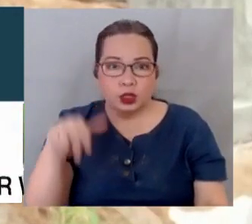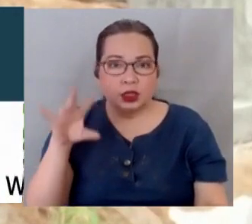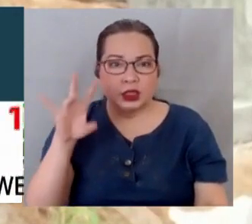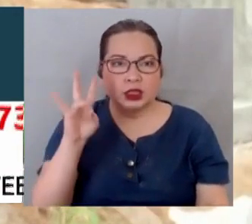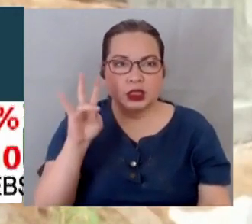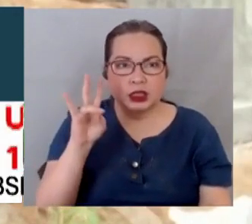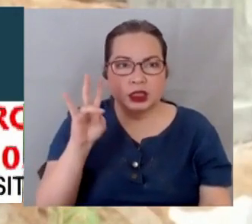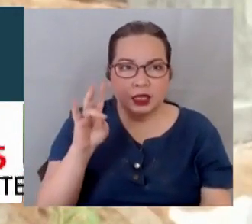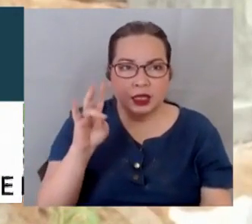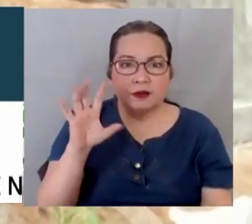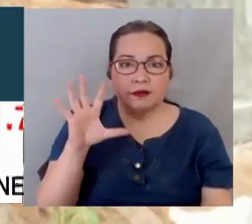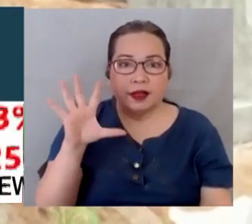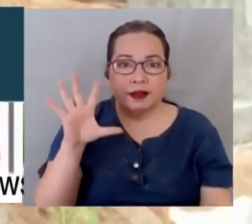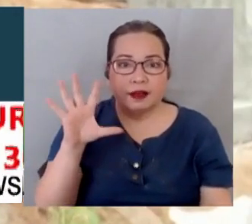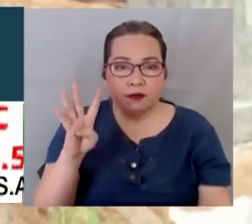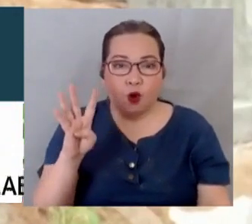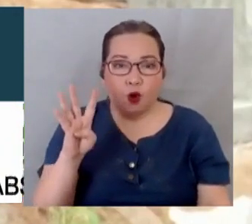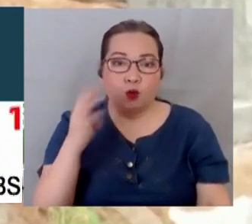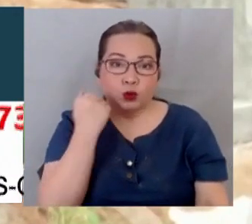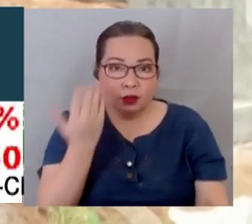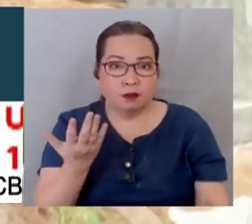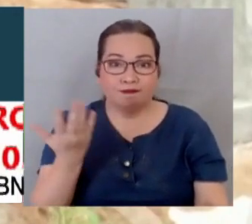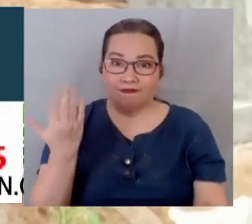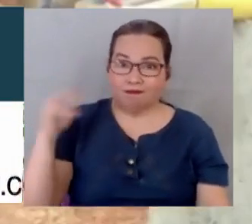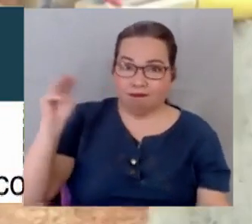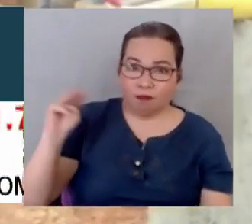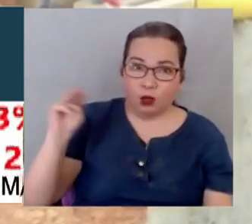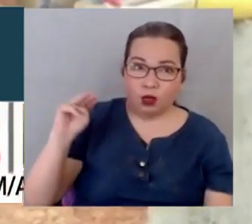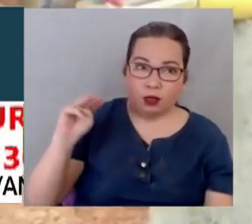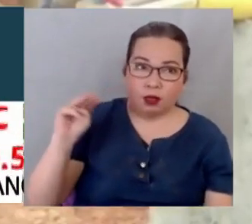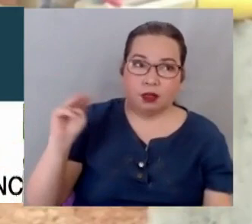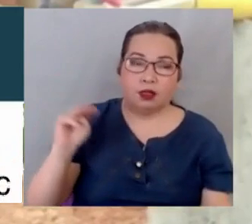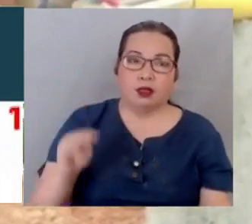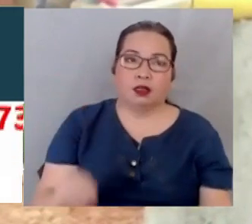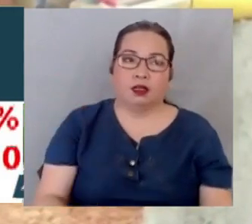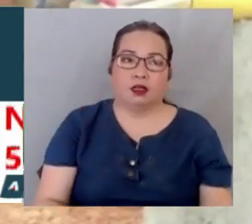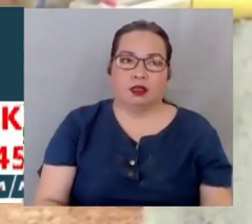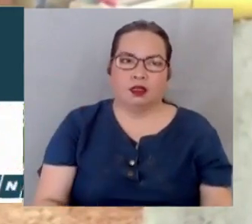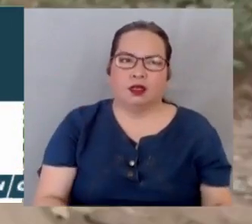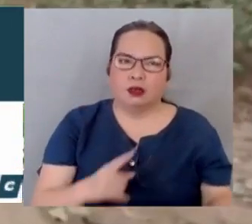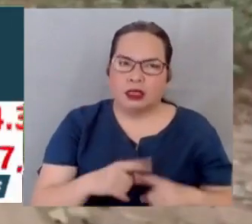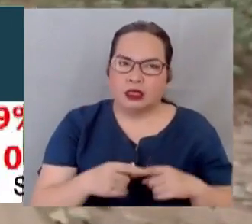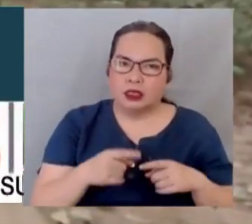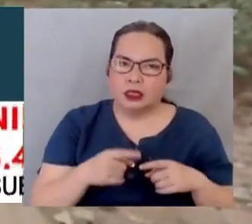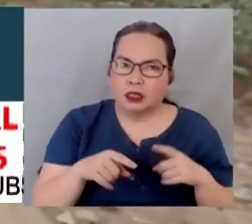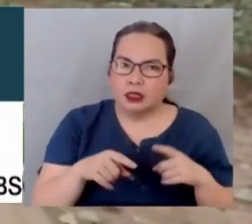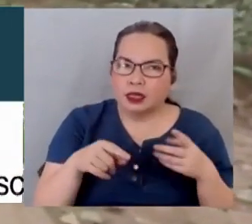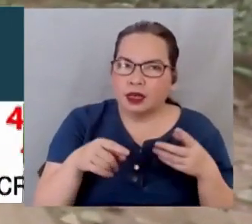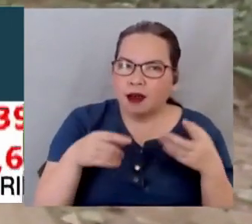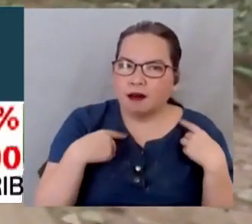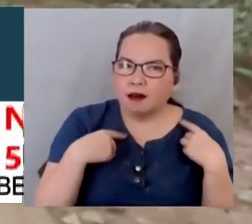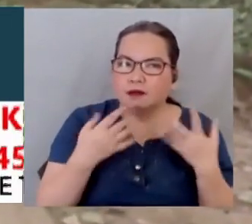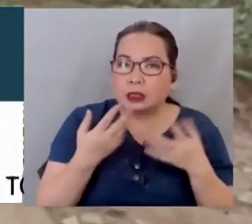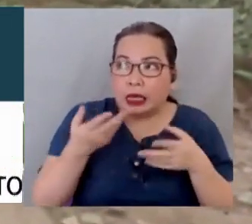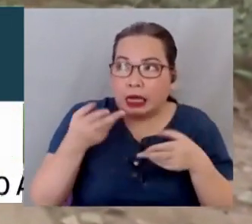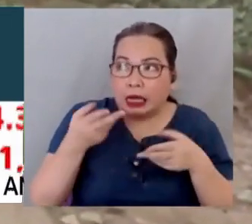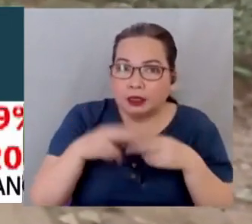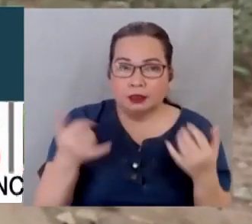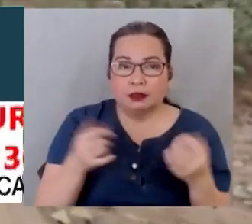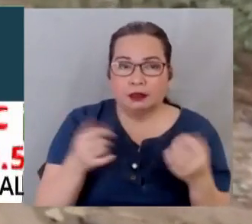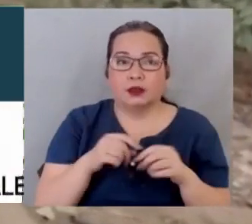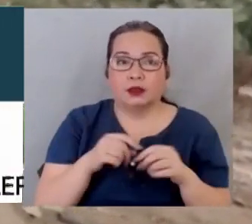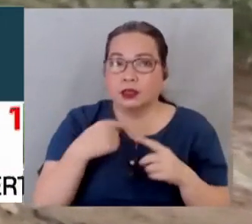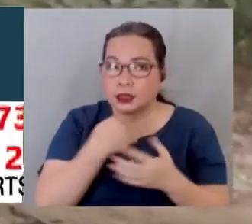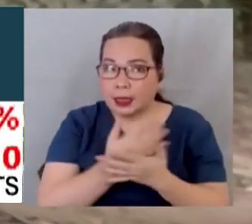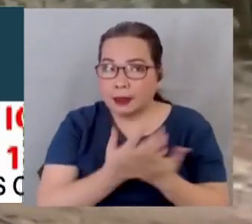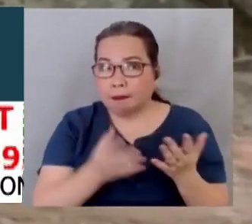3,754 deaths on Monday. That's down slightly from peak numbers reported the day before, though some experts say